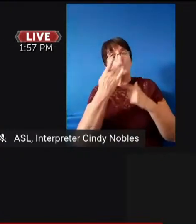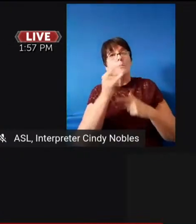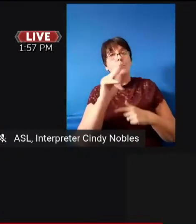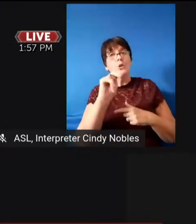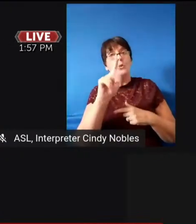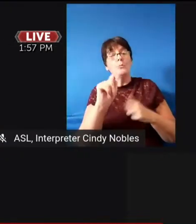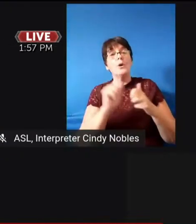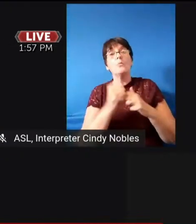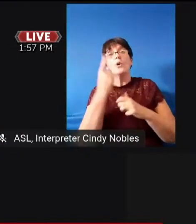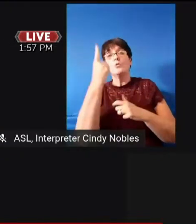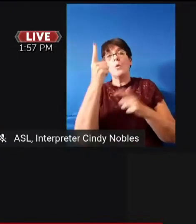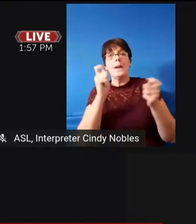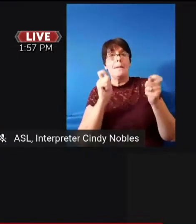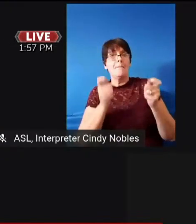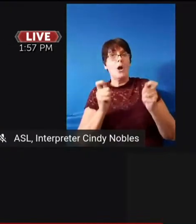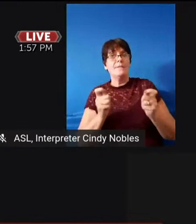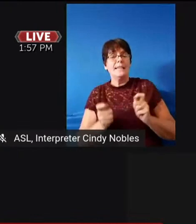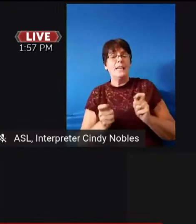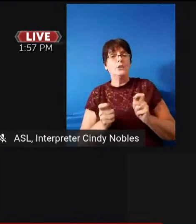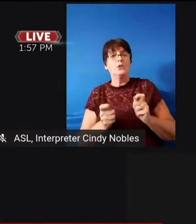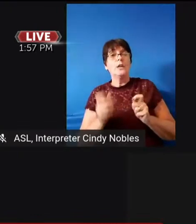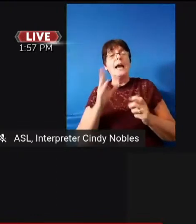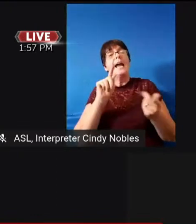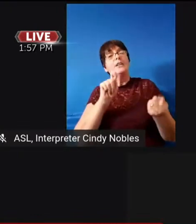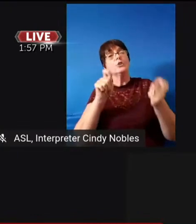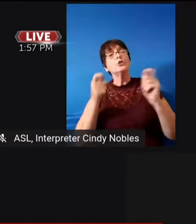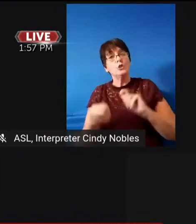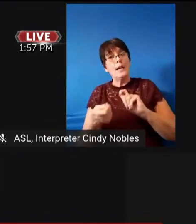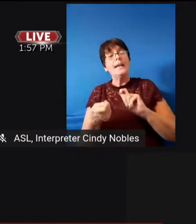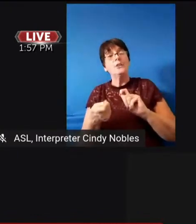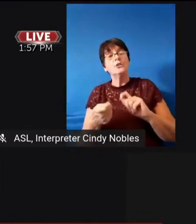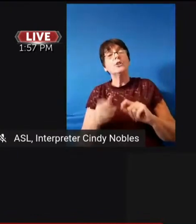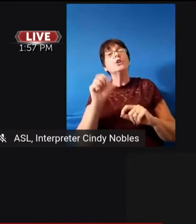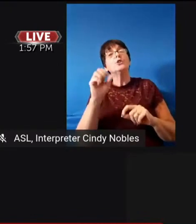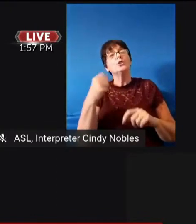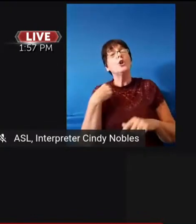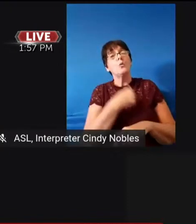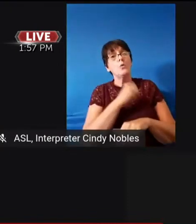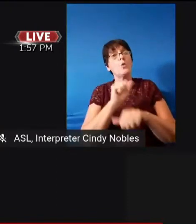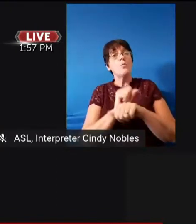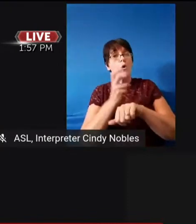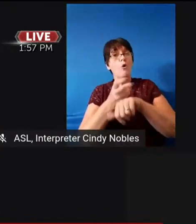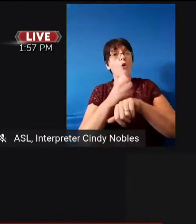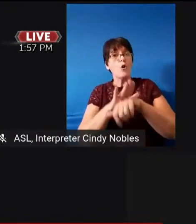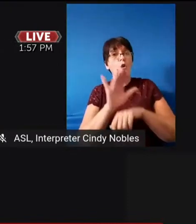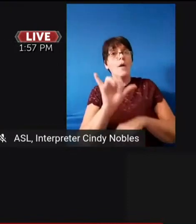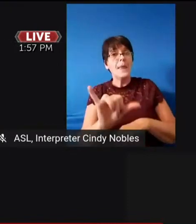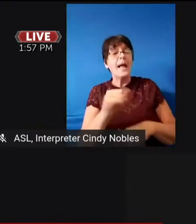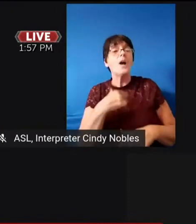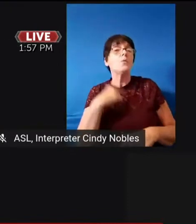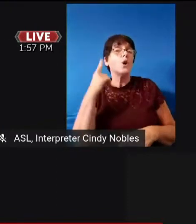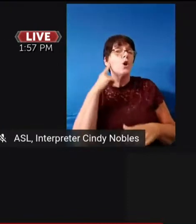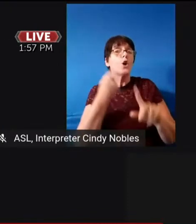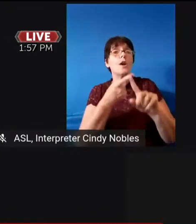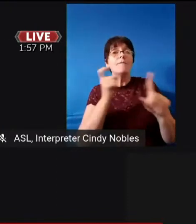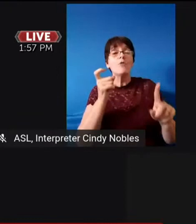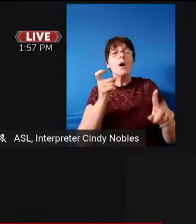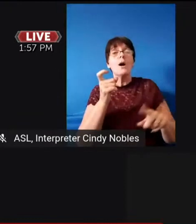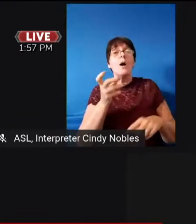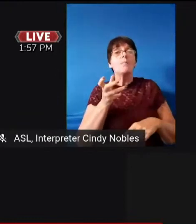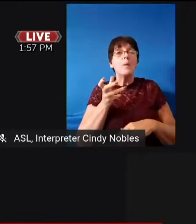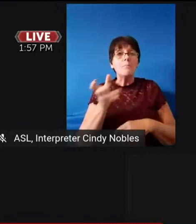with what modifications and changes. So we're working hard on that. We've heard from the bowling alleys